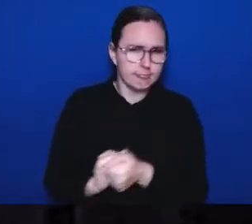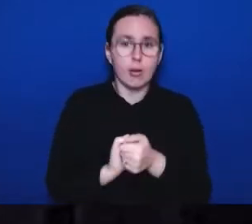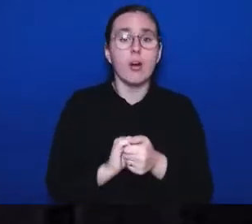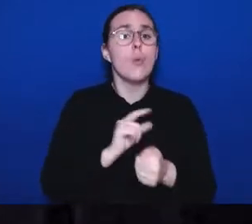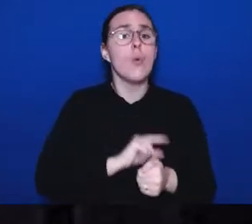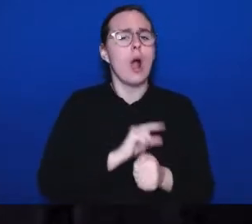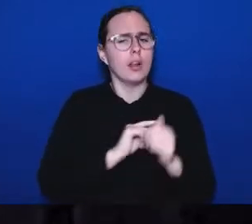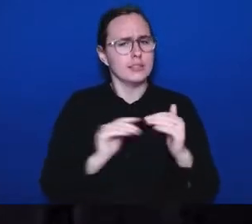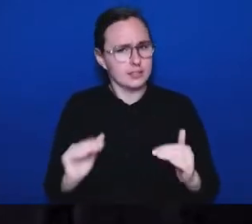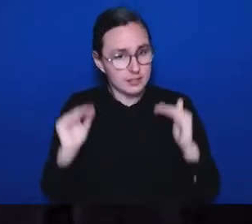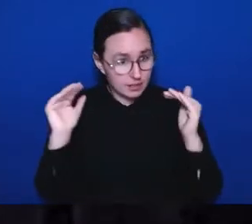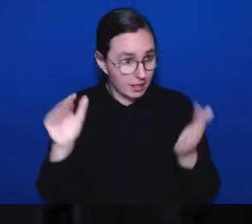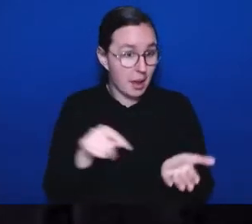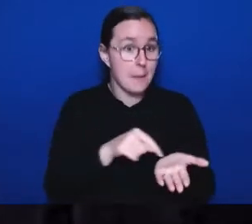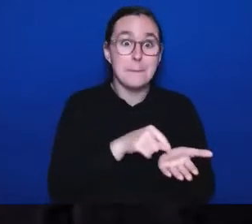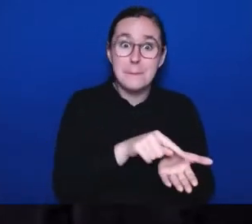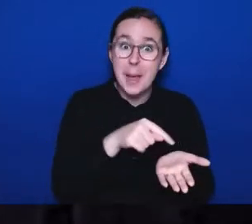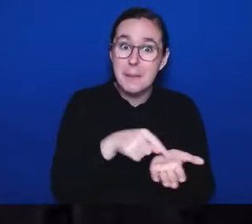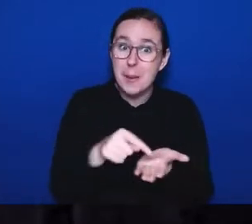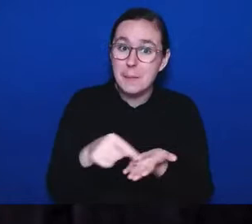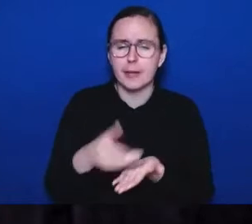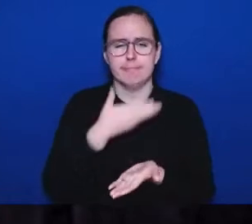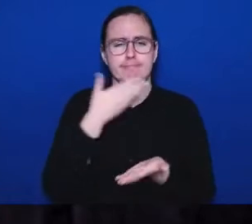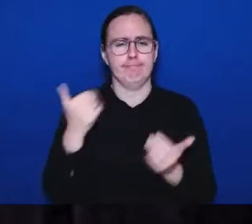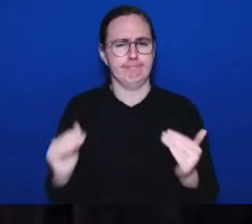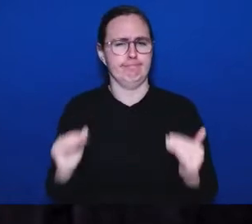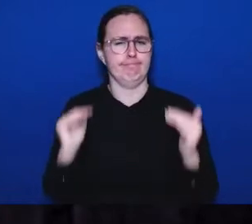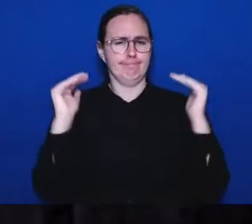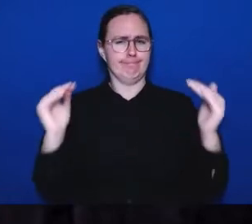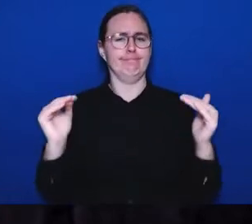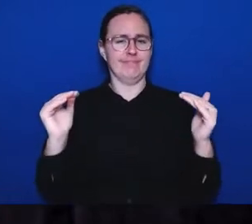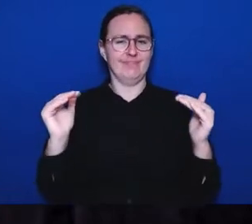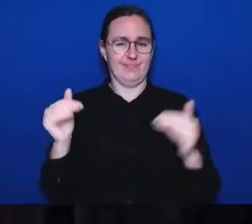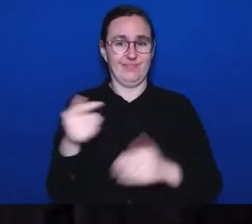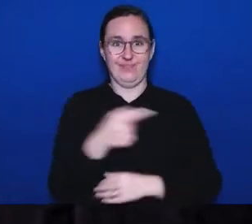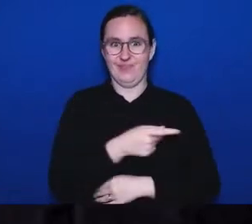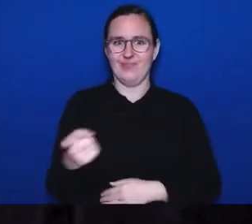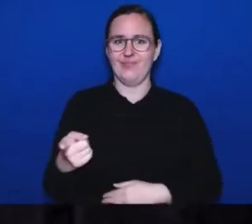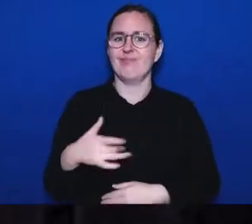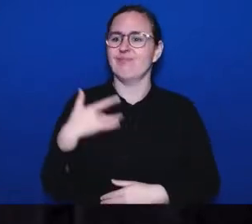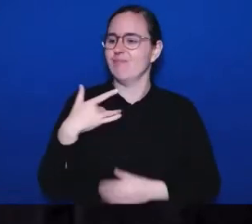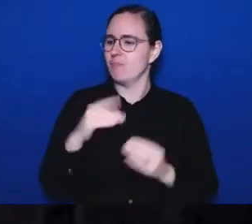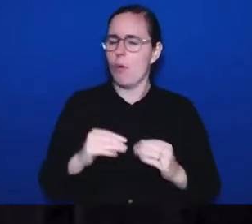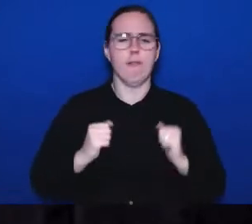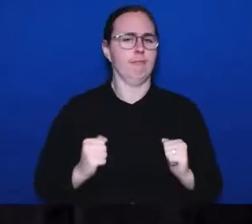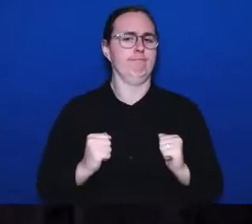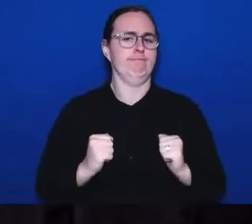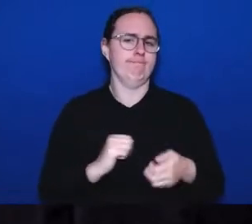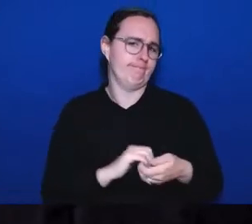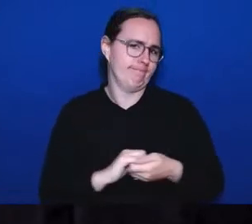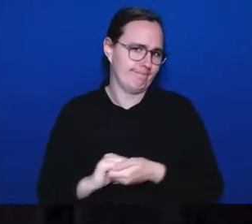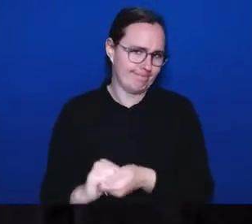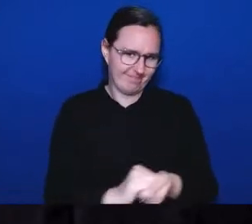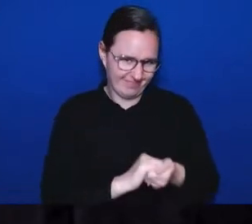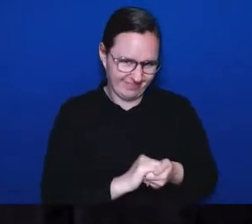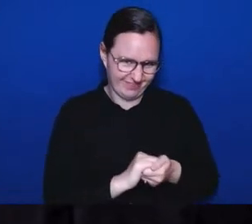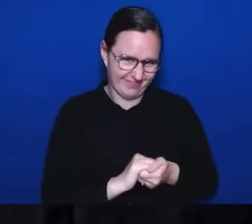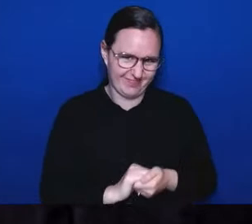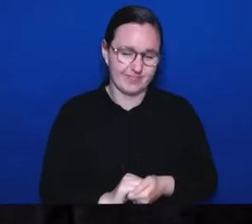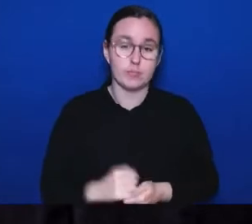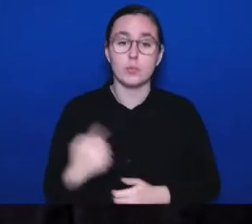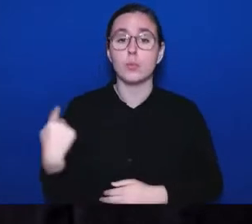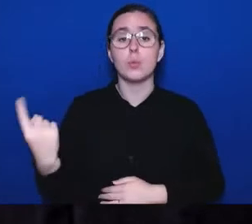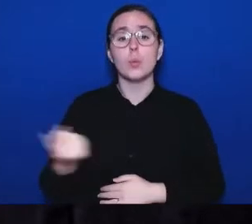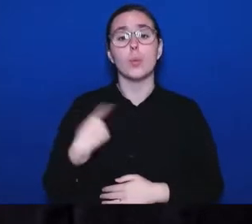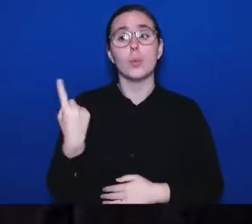So you're going to see nurse practitioners and doctors working together more, because we're going to be facilitating that.